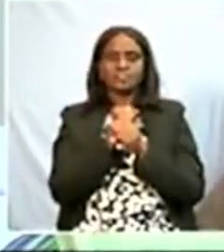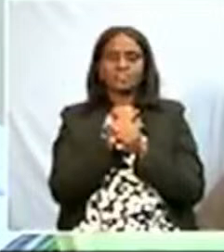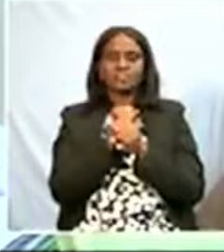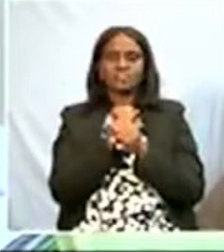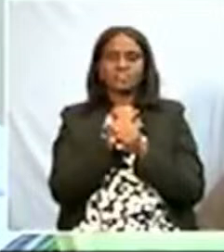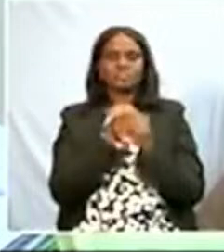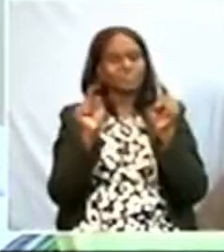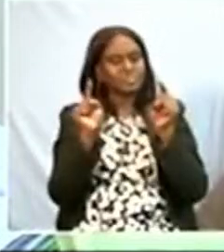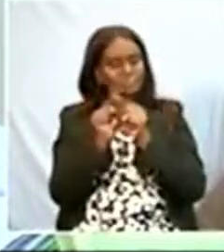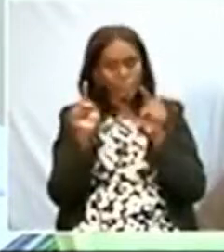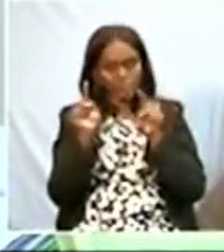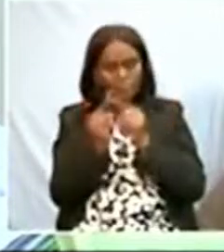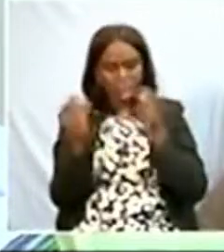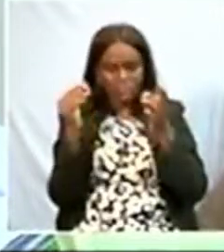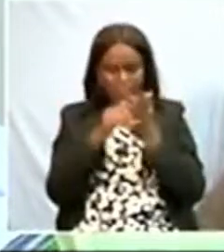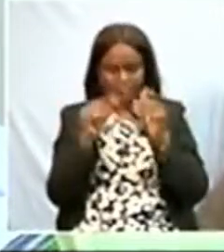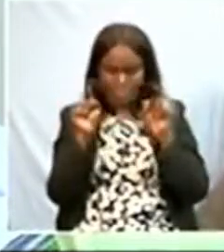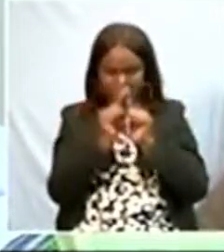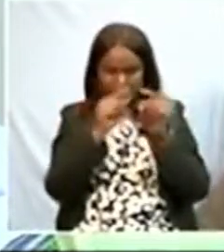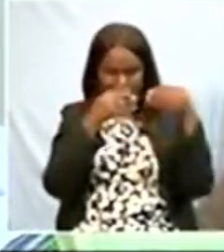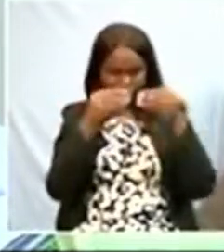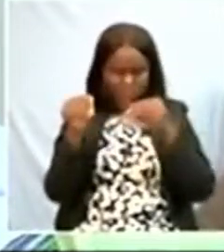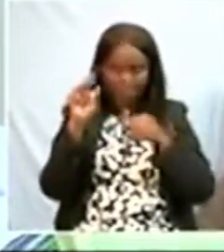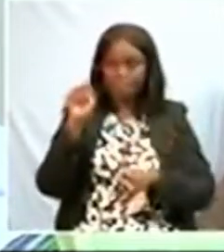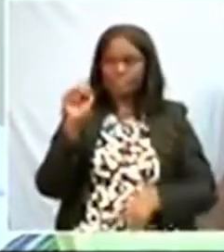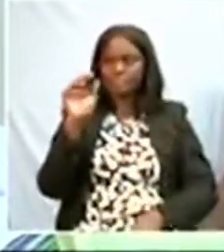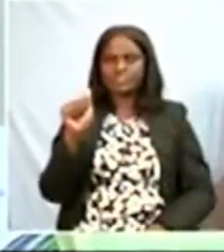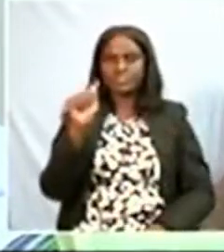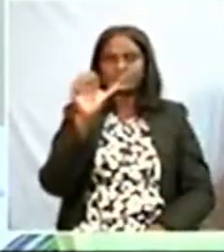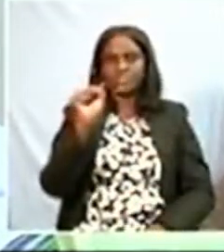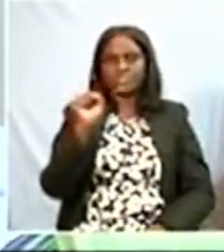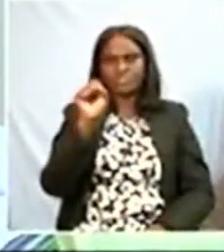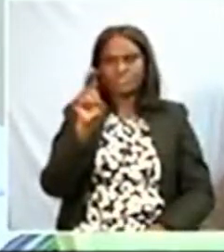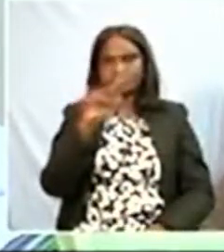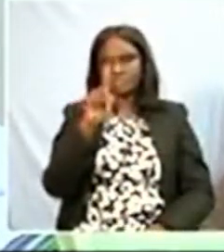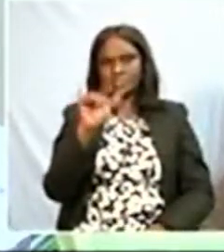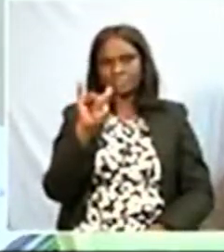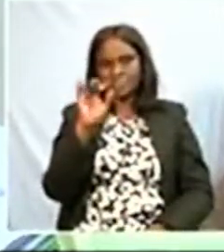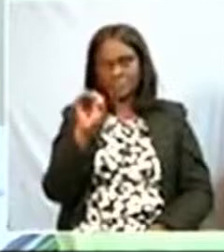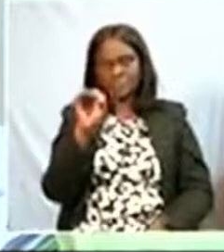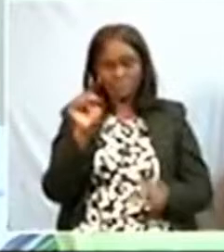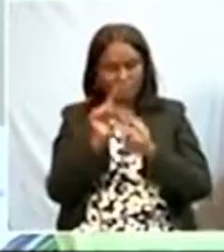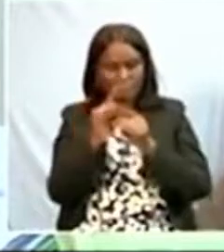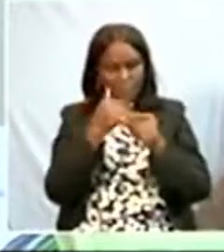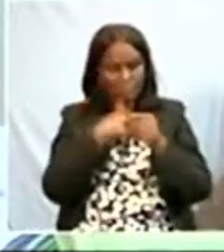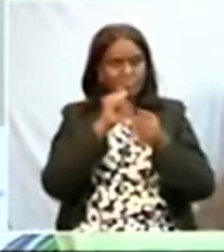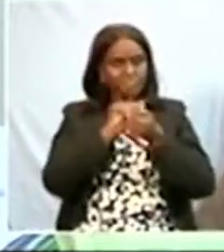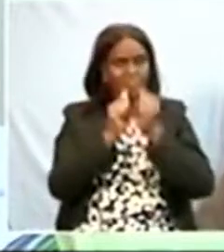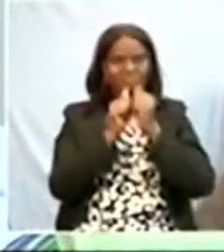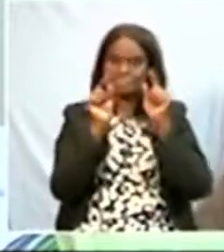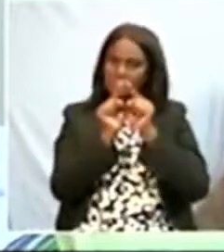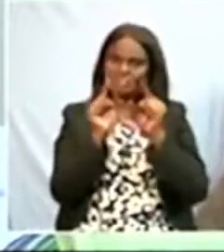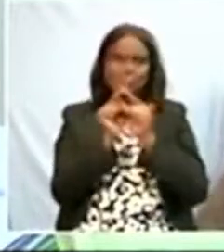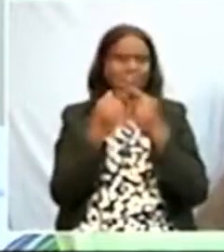And the same, again, the same market at Masuzio from the same contractor has problems also.